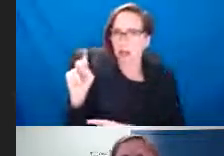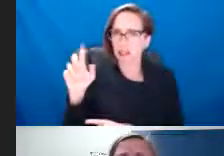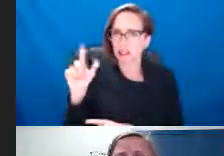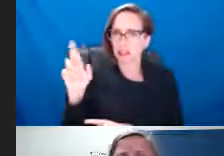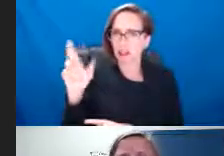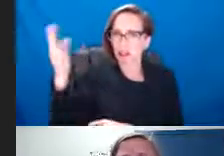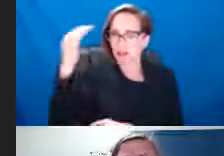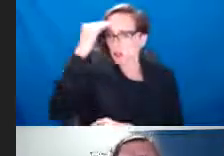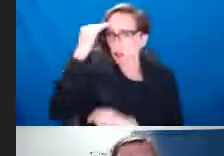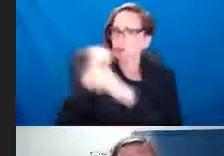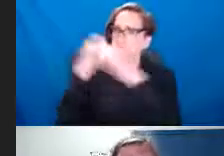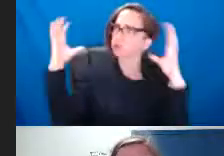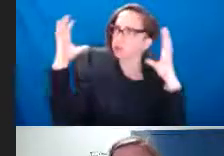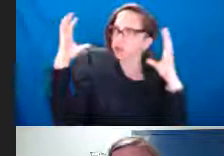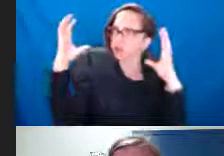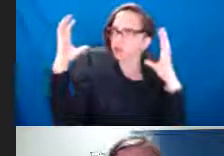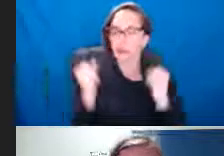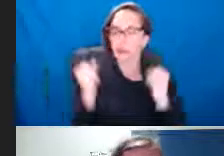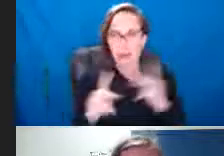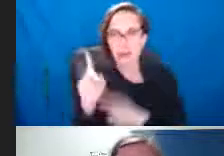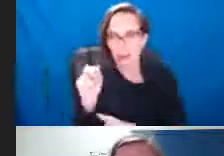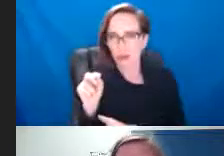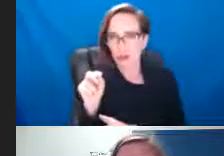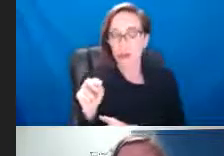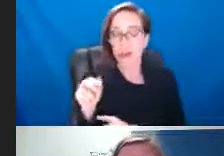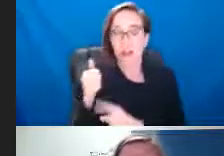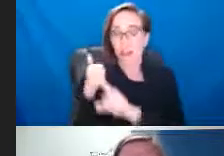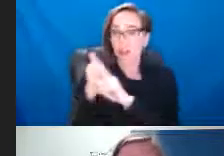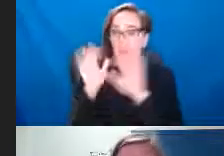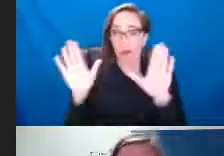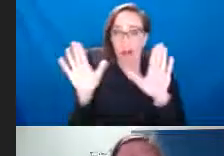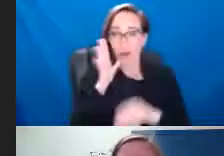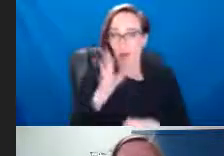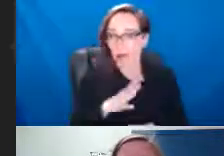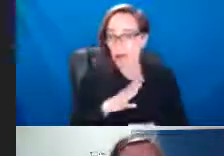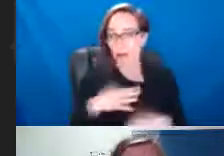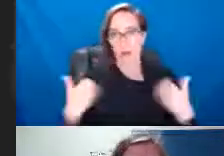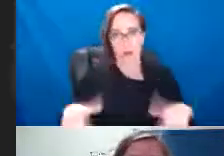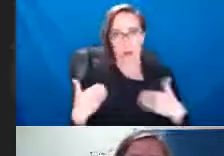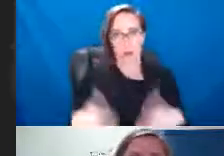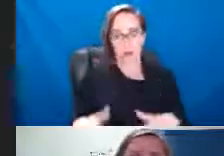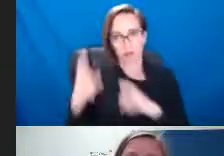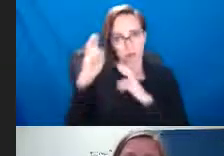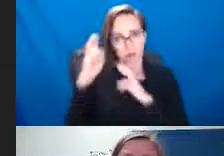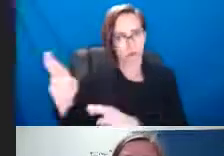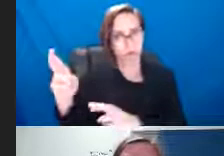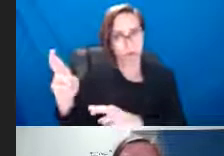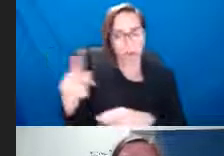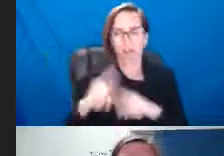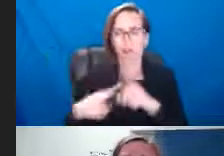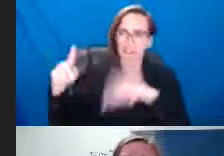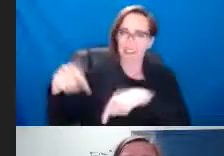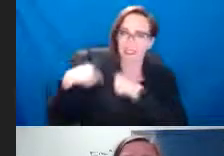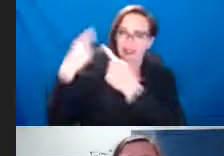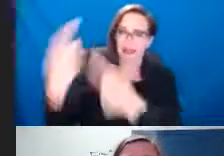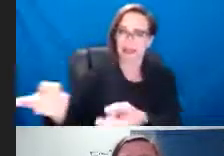growing up. And she was a wonderful woman, a real trailblazer. But since her time,